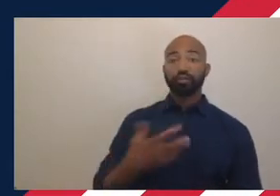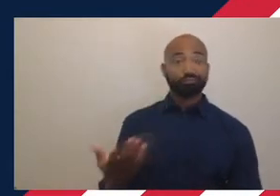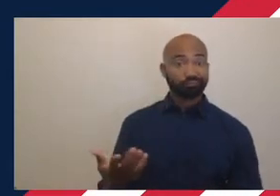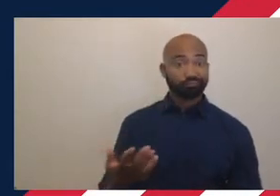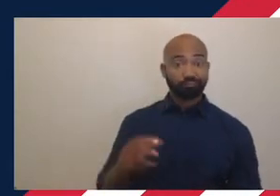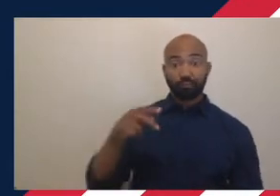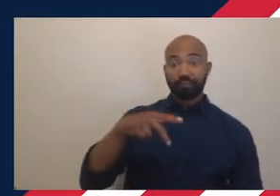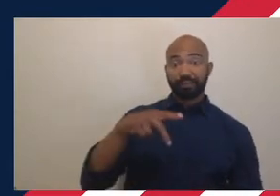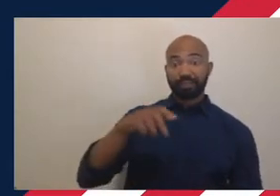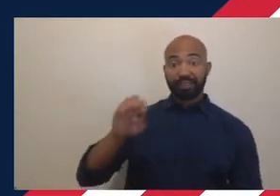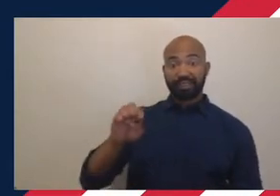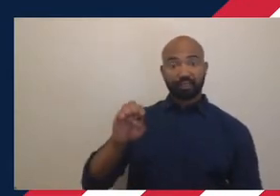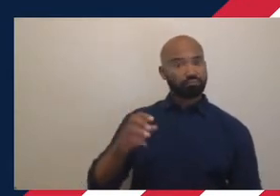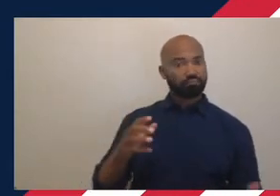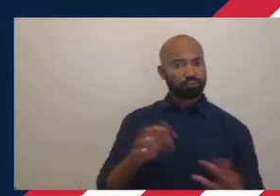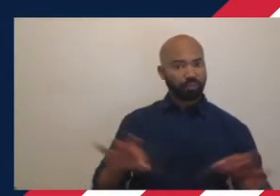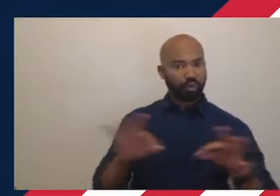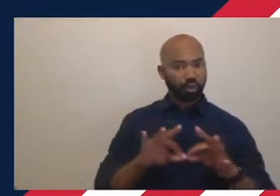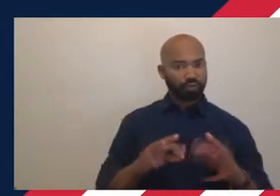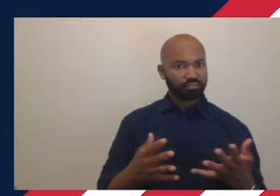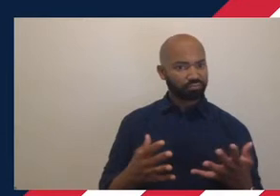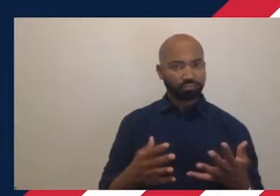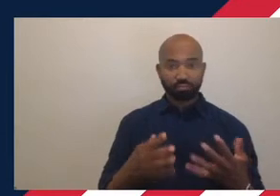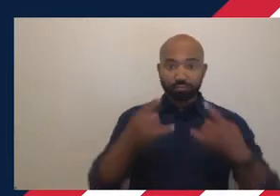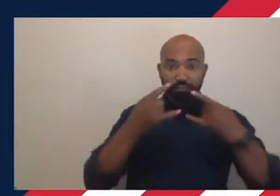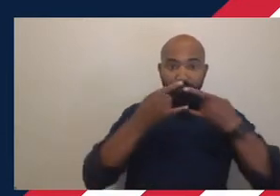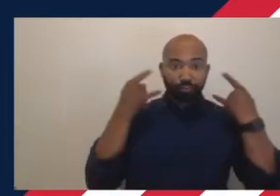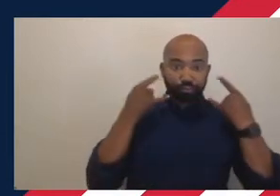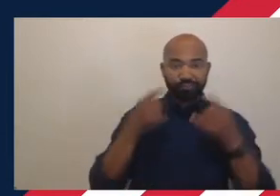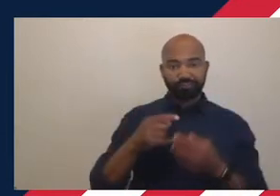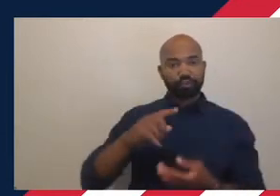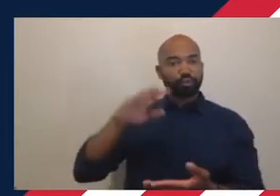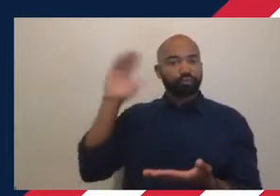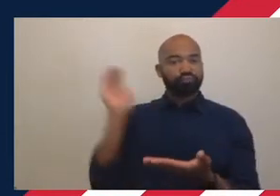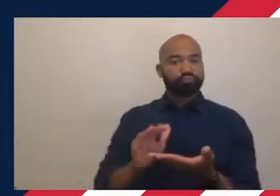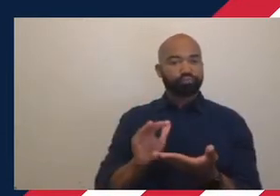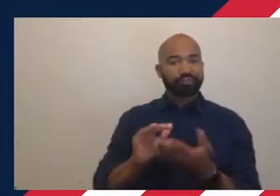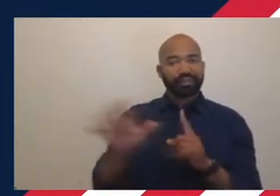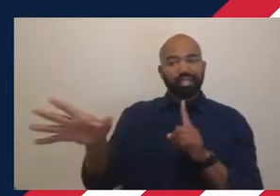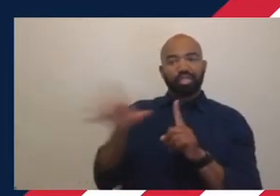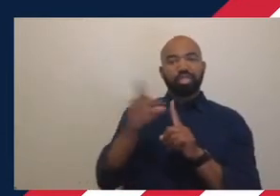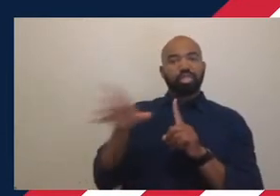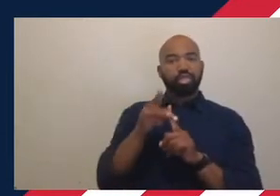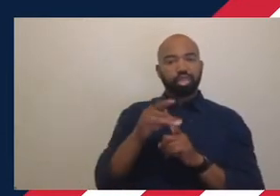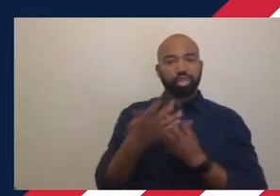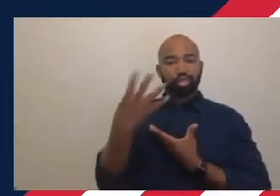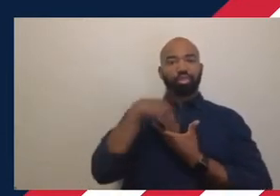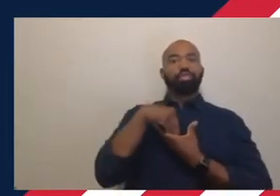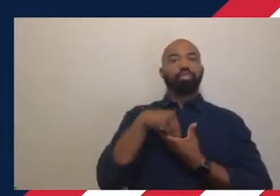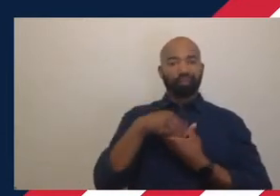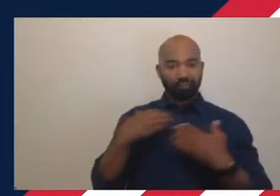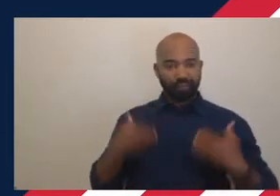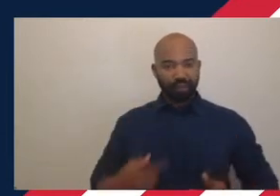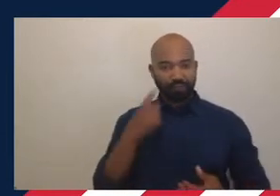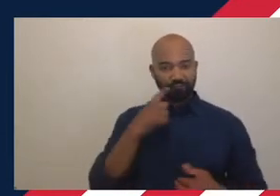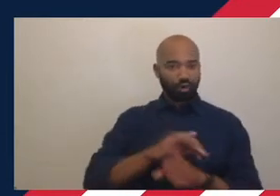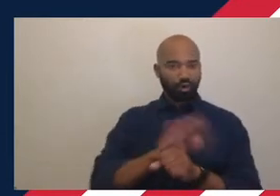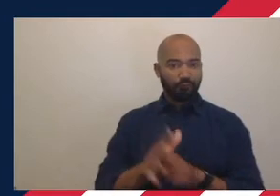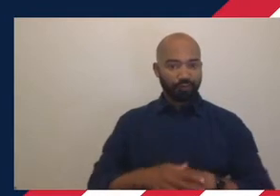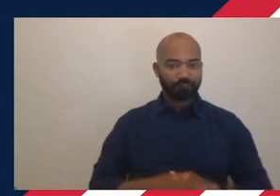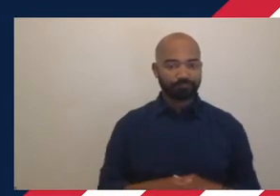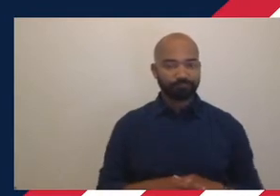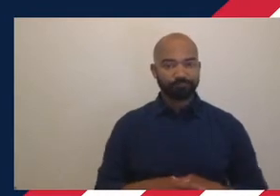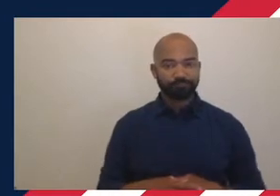biggest thing. We need masks to slow the transmission of the COVID-19, as well